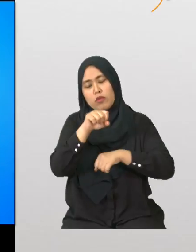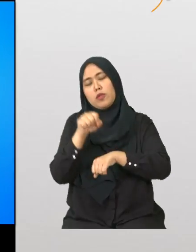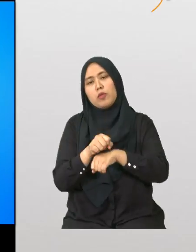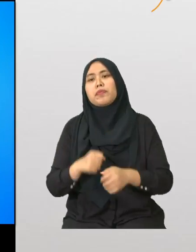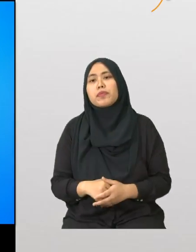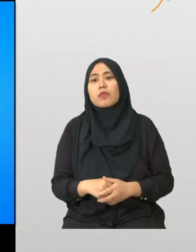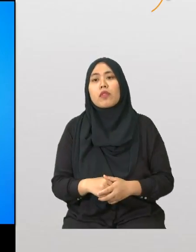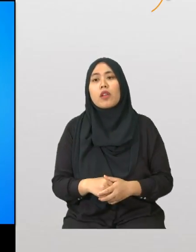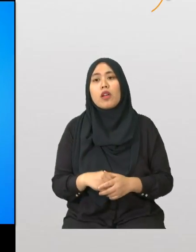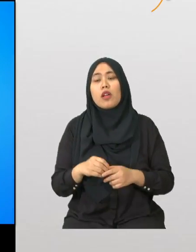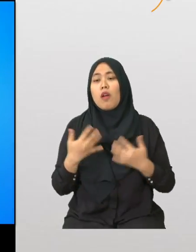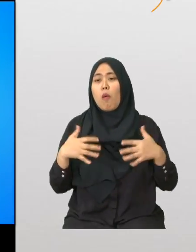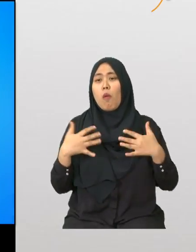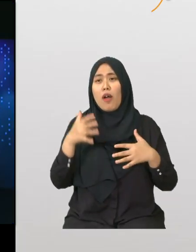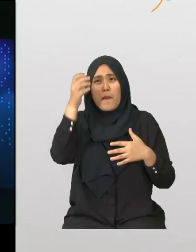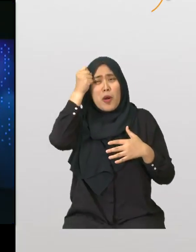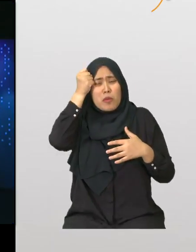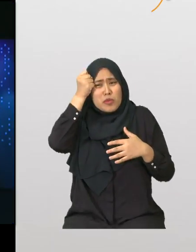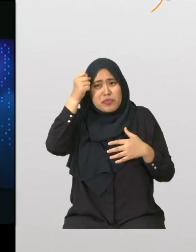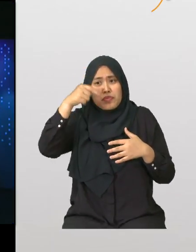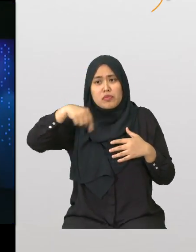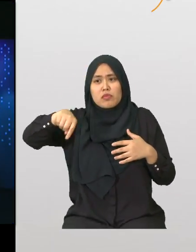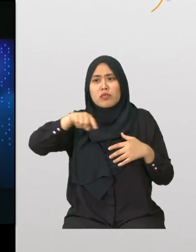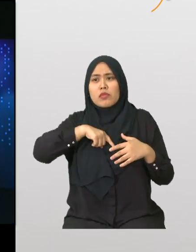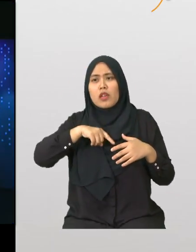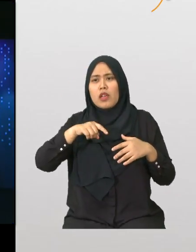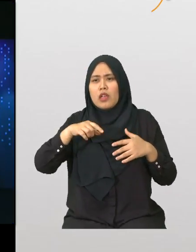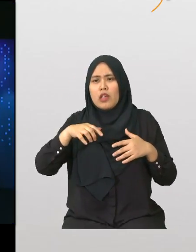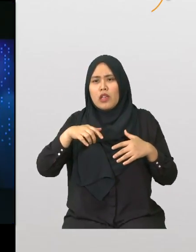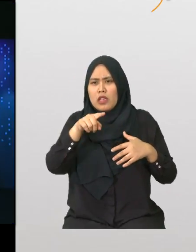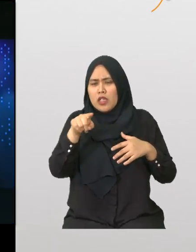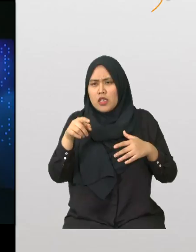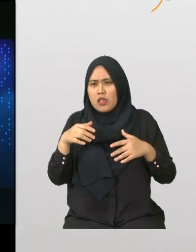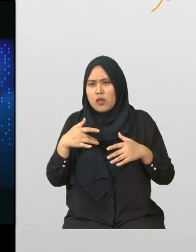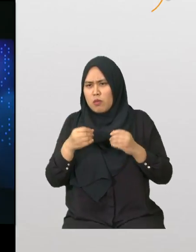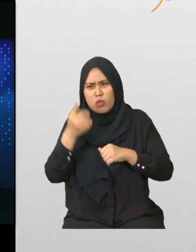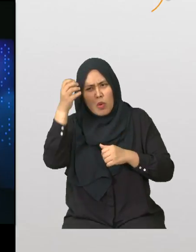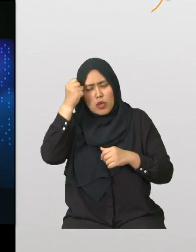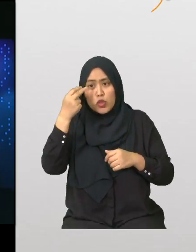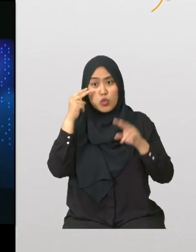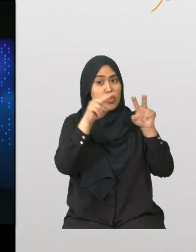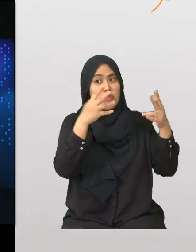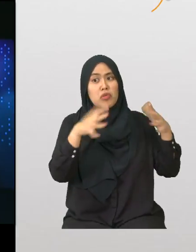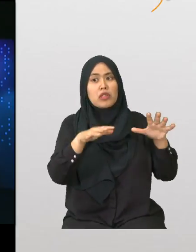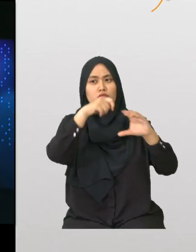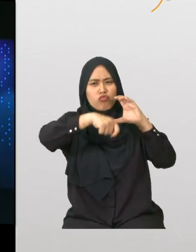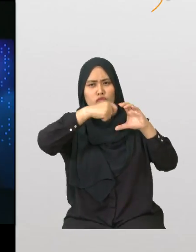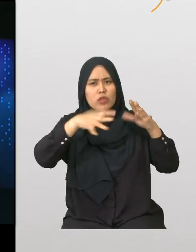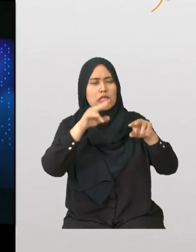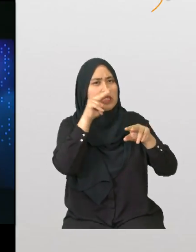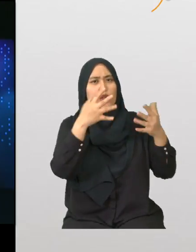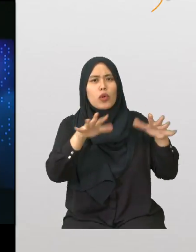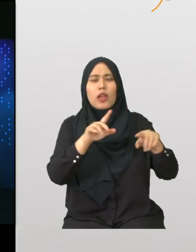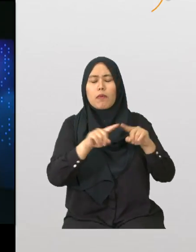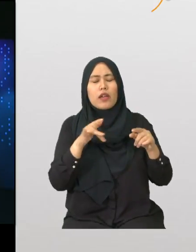Most memorable was his call to action, captured in this clip. You've seen it, you've heard it, but it's still